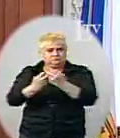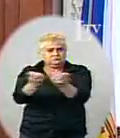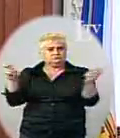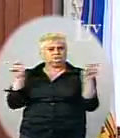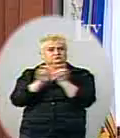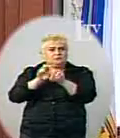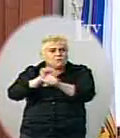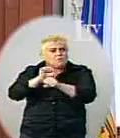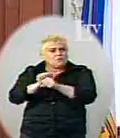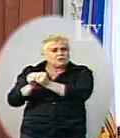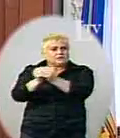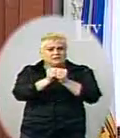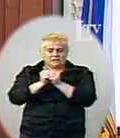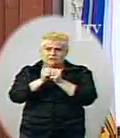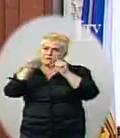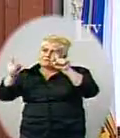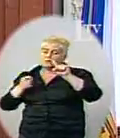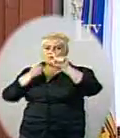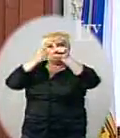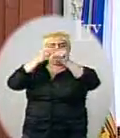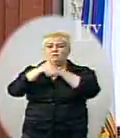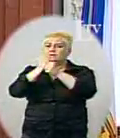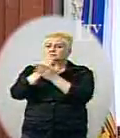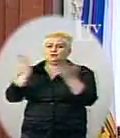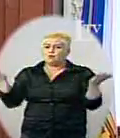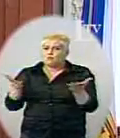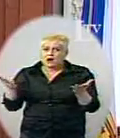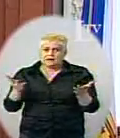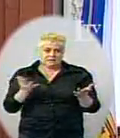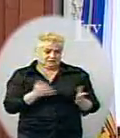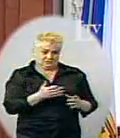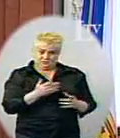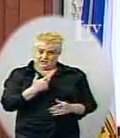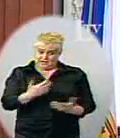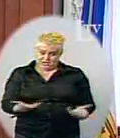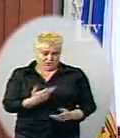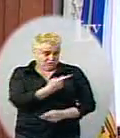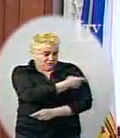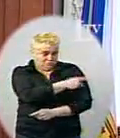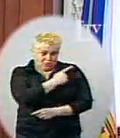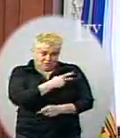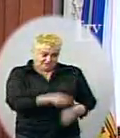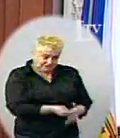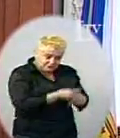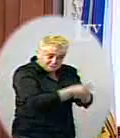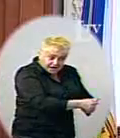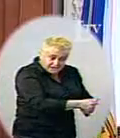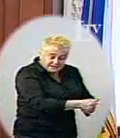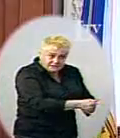all that the province's spending is kept in line with its ability to pay.